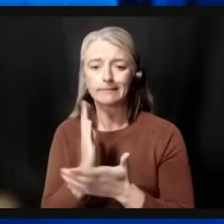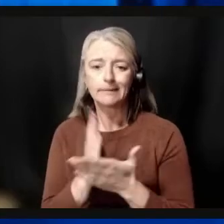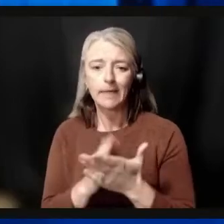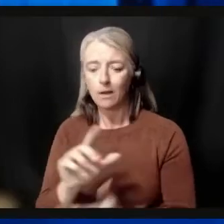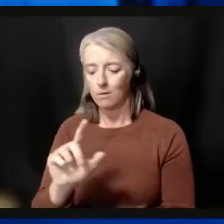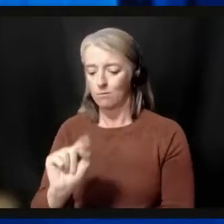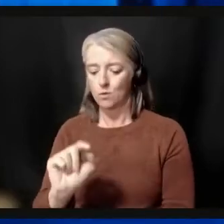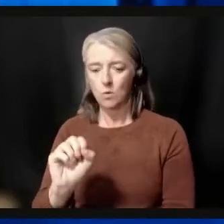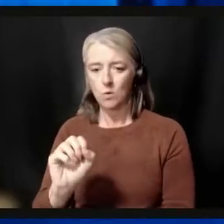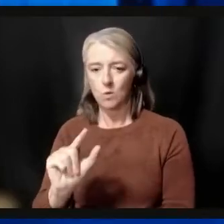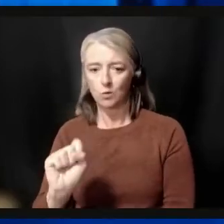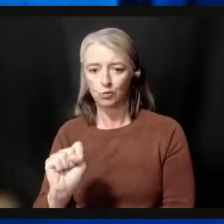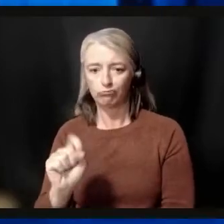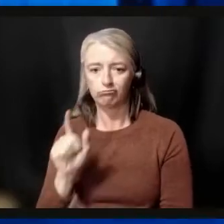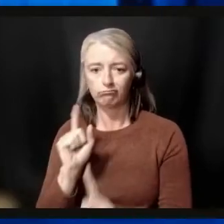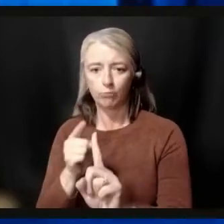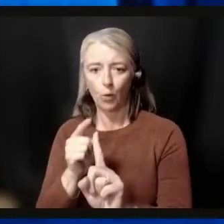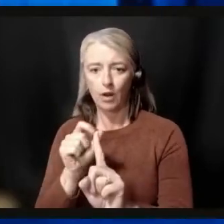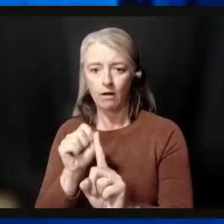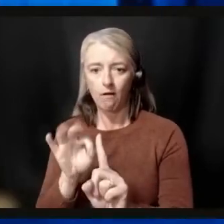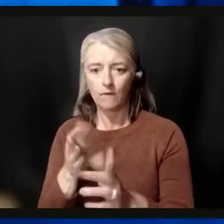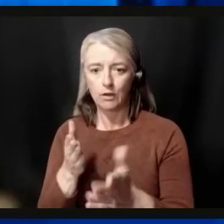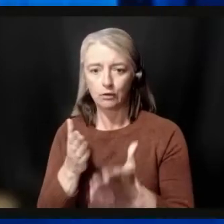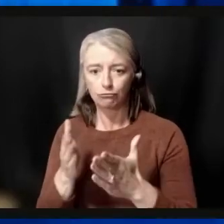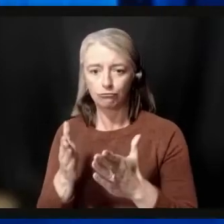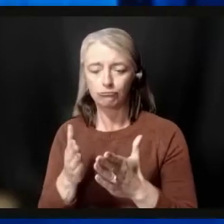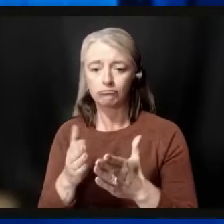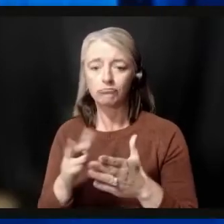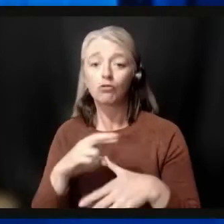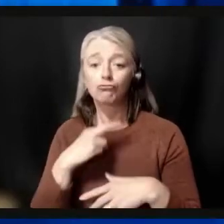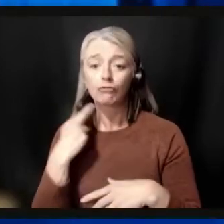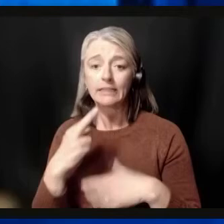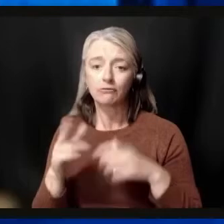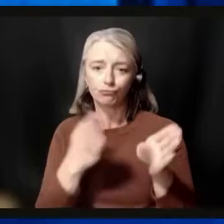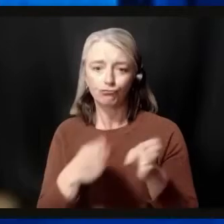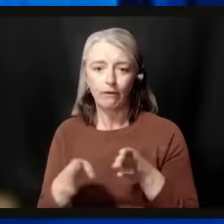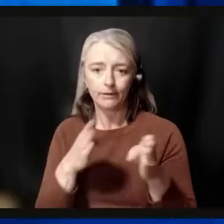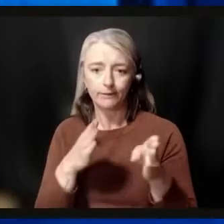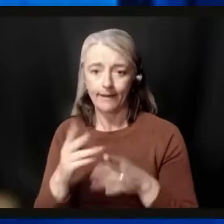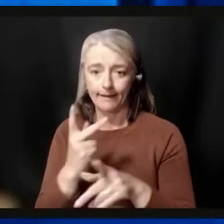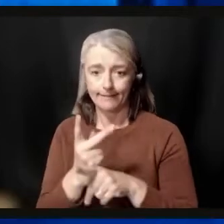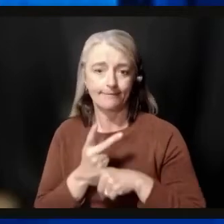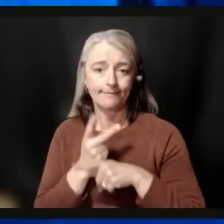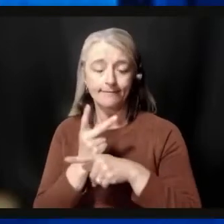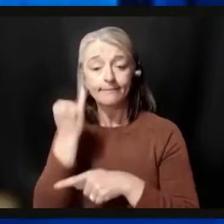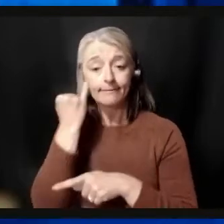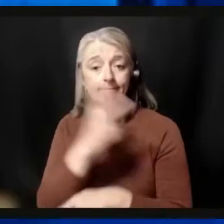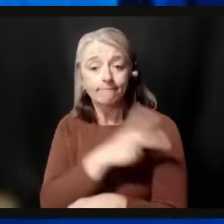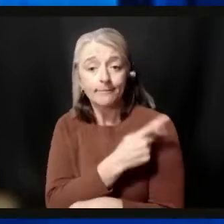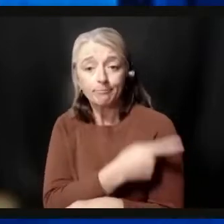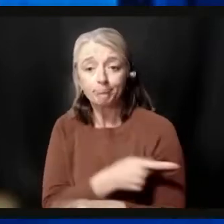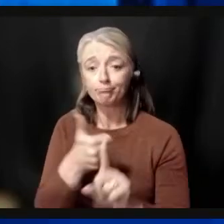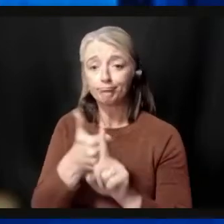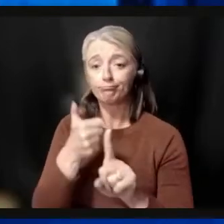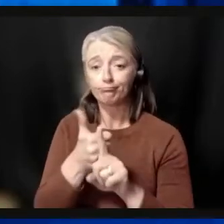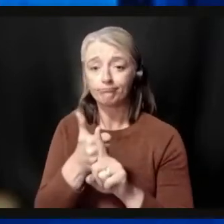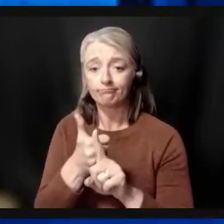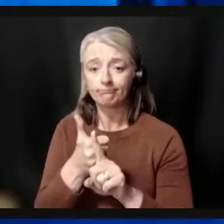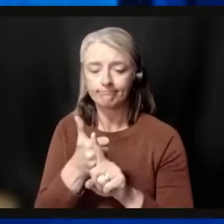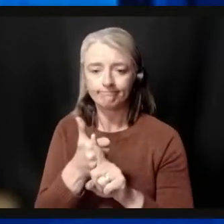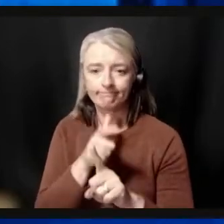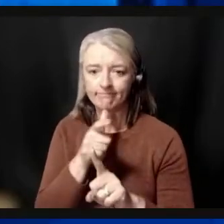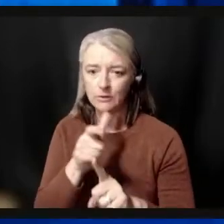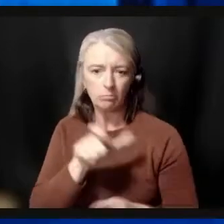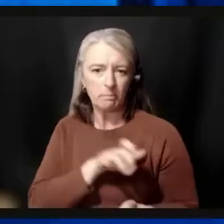point of service to do risk stratified care. So as you can imagine, if you have a patient and you're saying, well, you shouldn't get a mammogram till